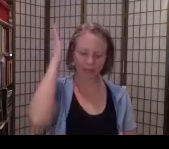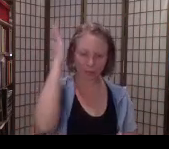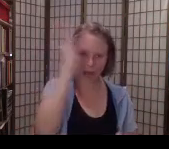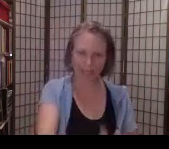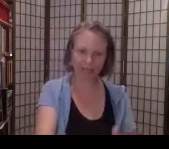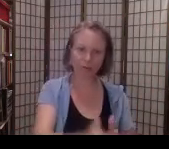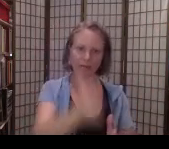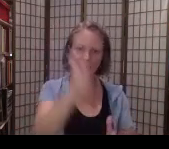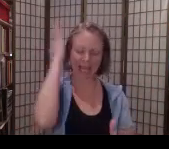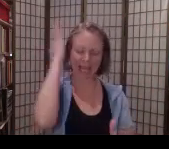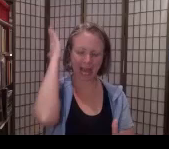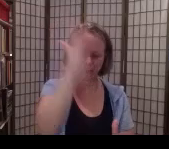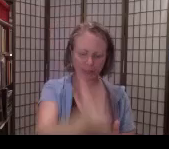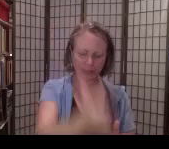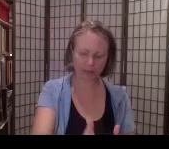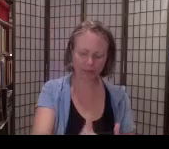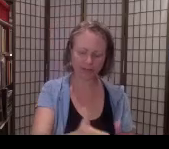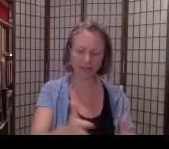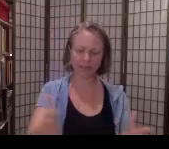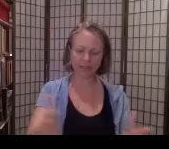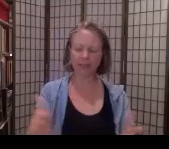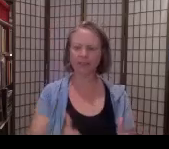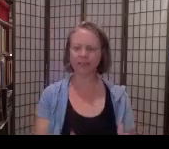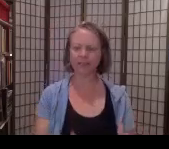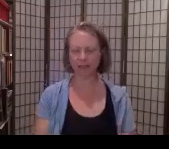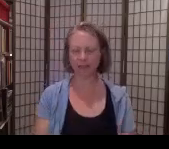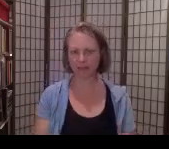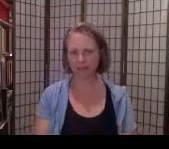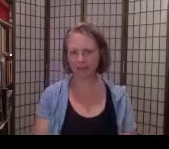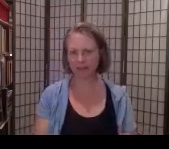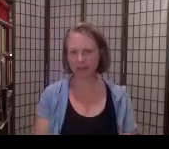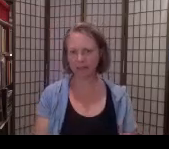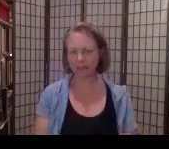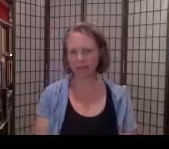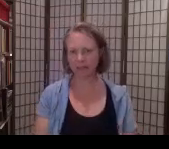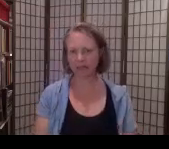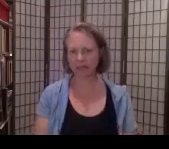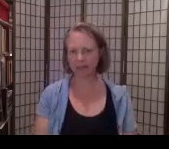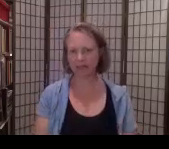like a crack or a gap of something.